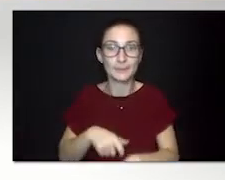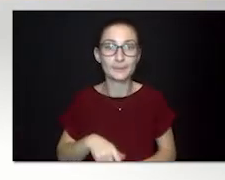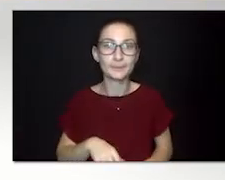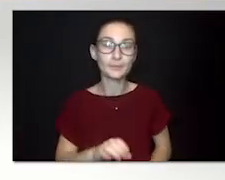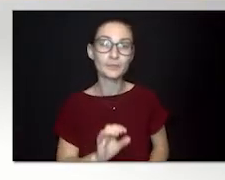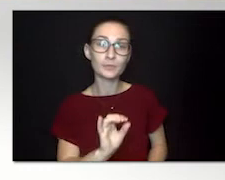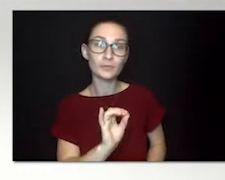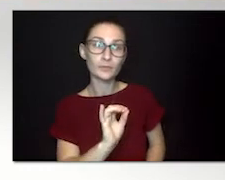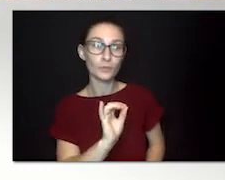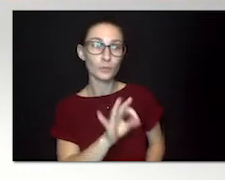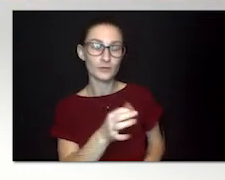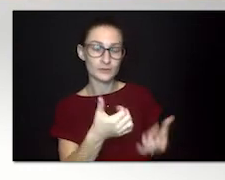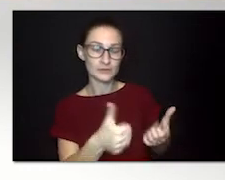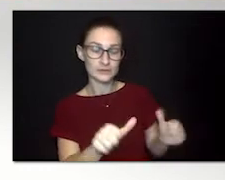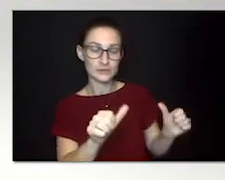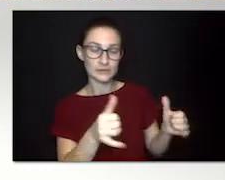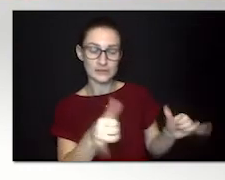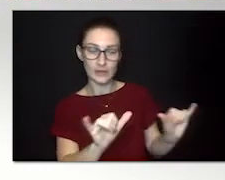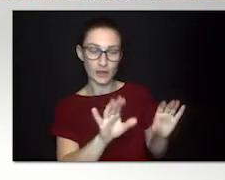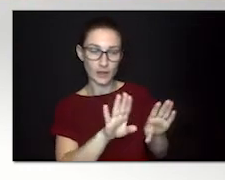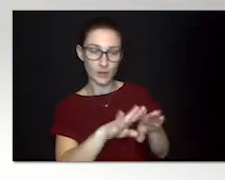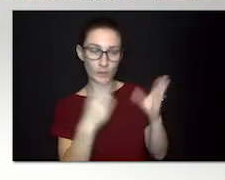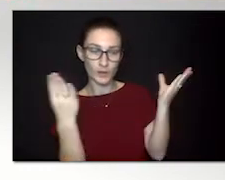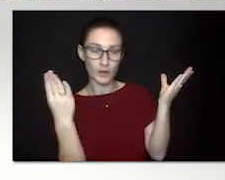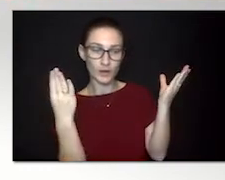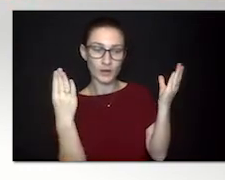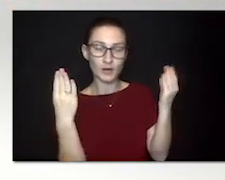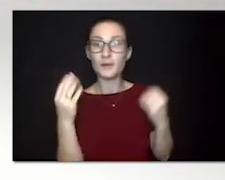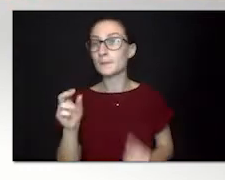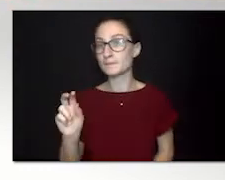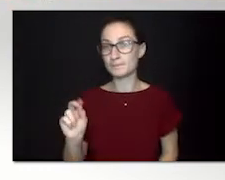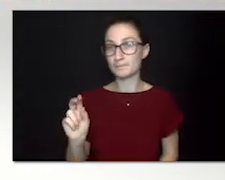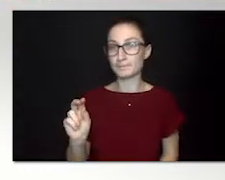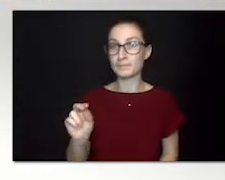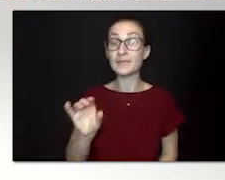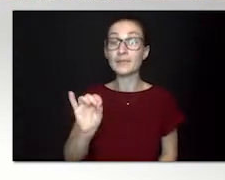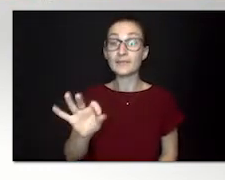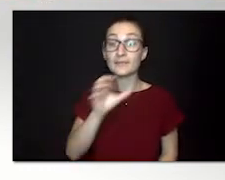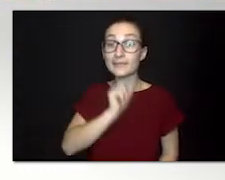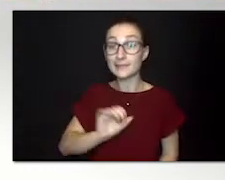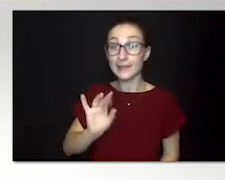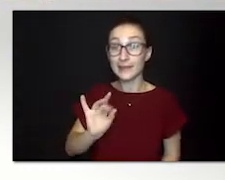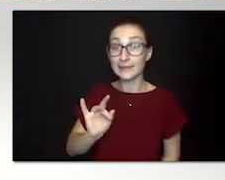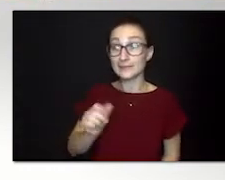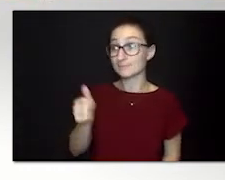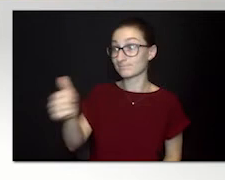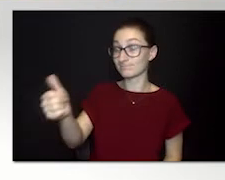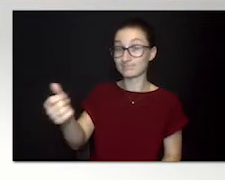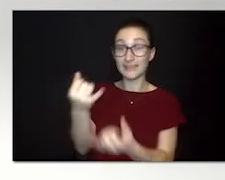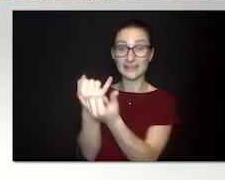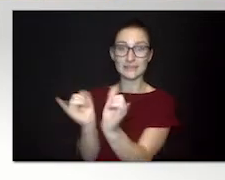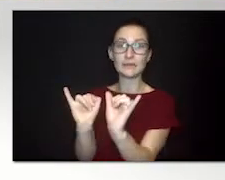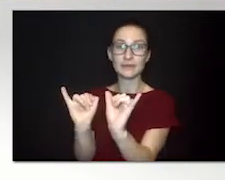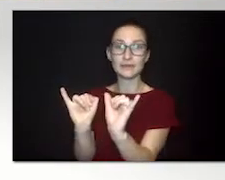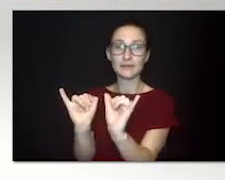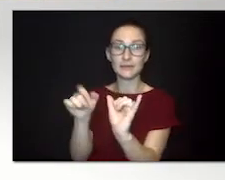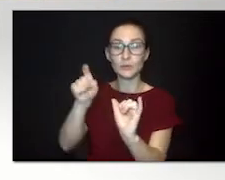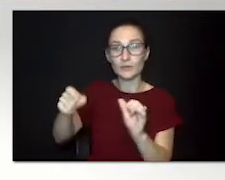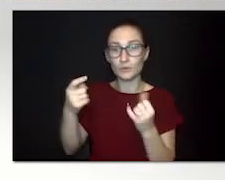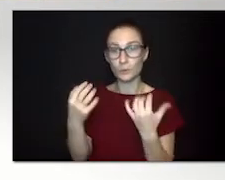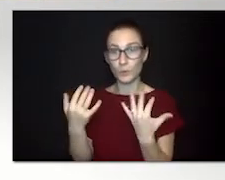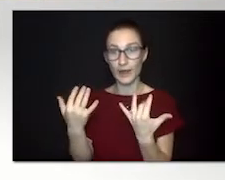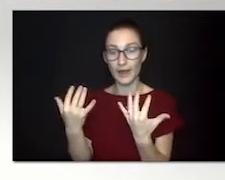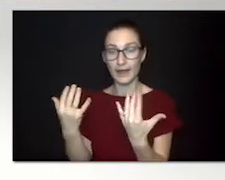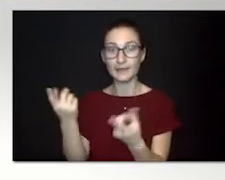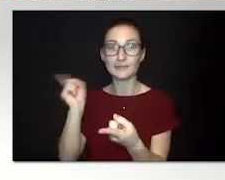that, you know, is open, so you're still the guardian until it gets approved? No, because once they turn 18, they are their own autonomous being.